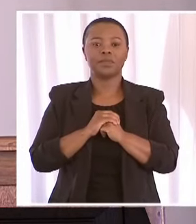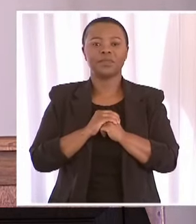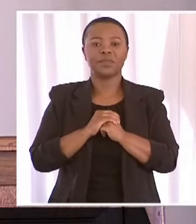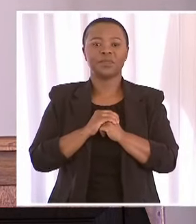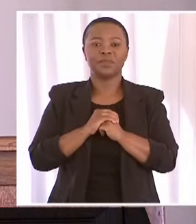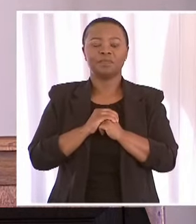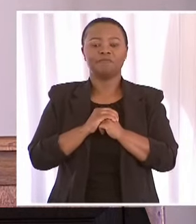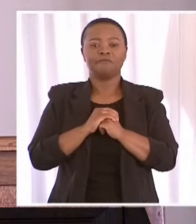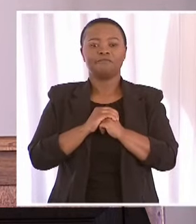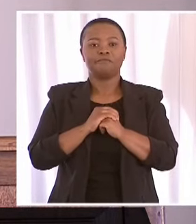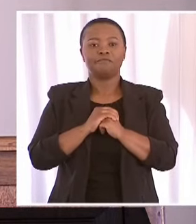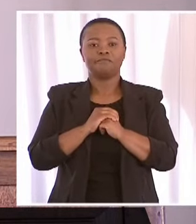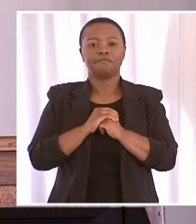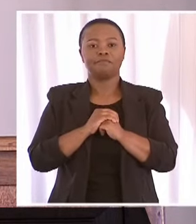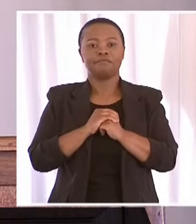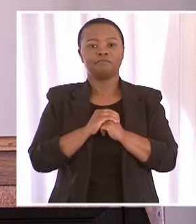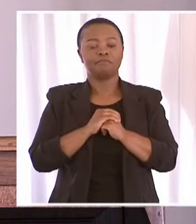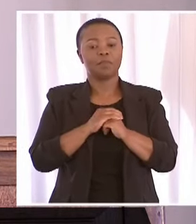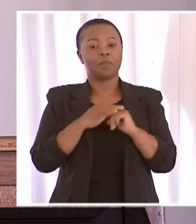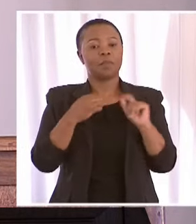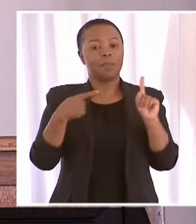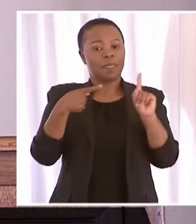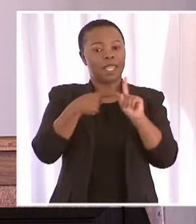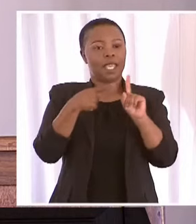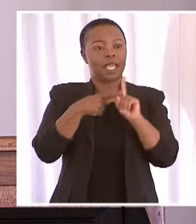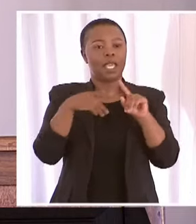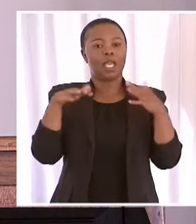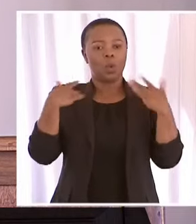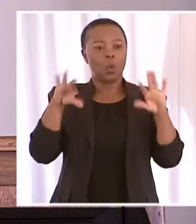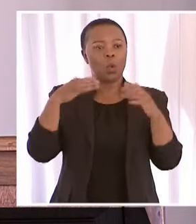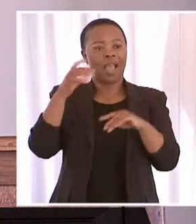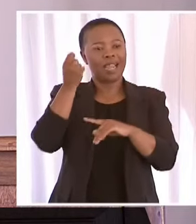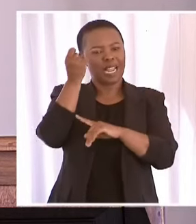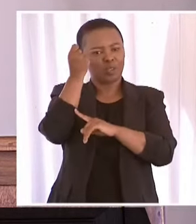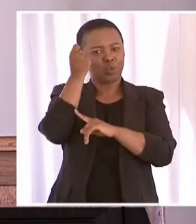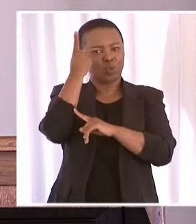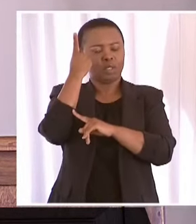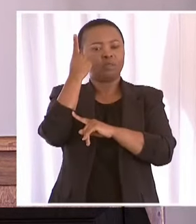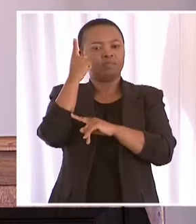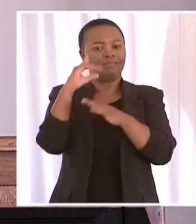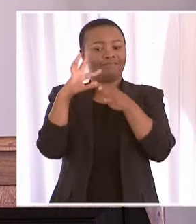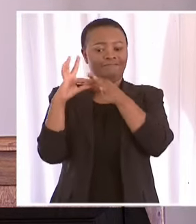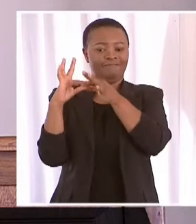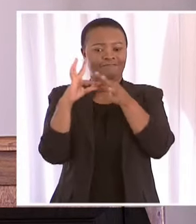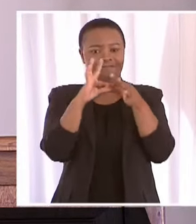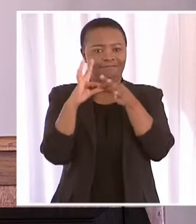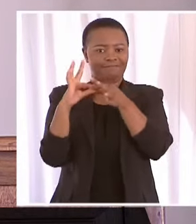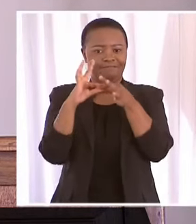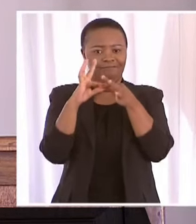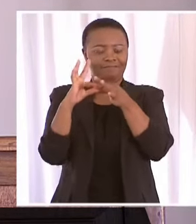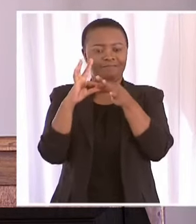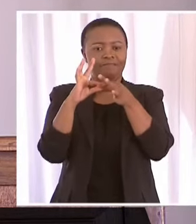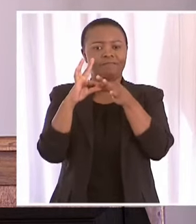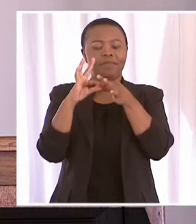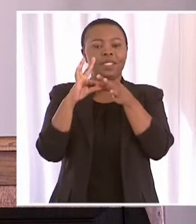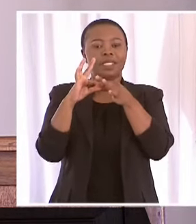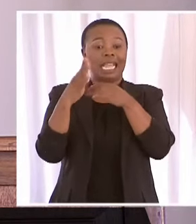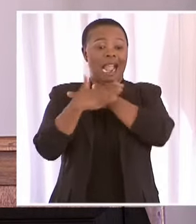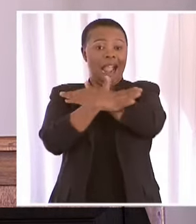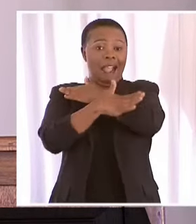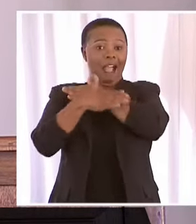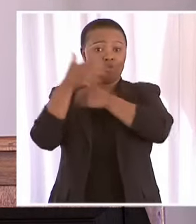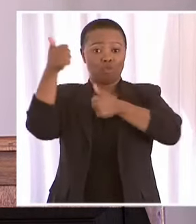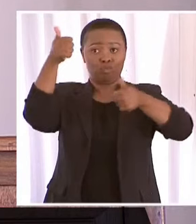He understood the importance of building lasting relationships with diplomats from all geographic